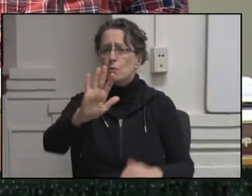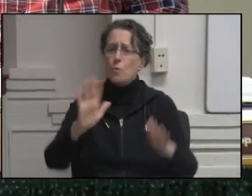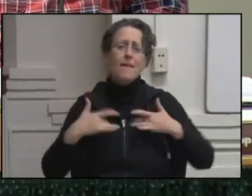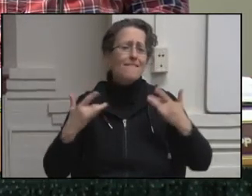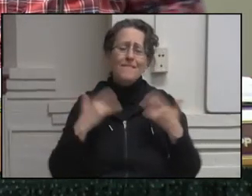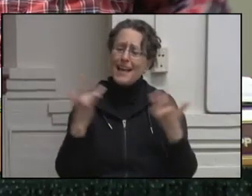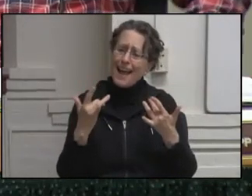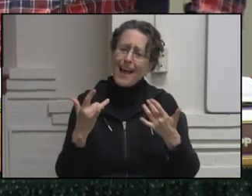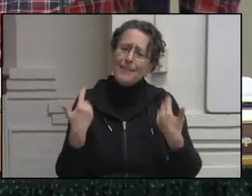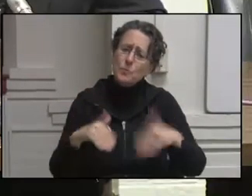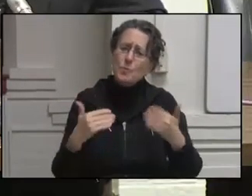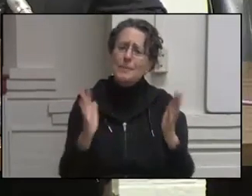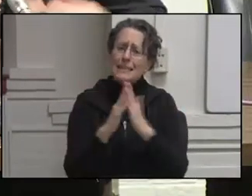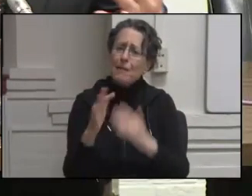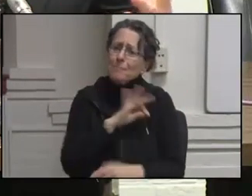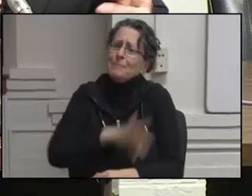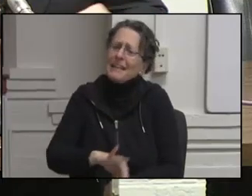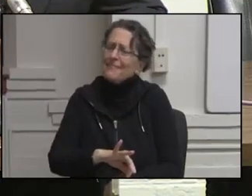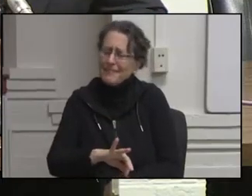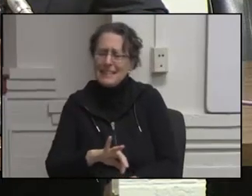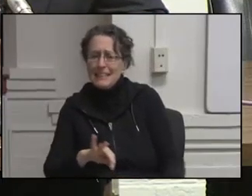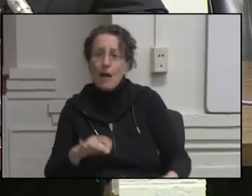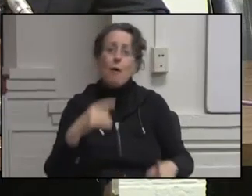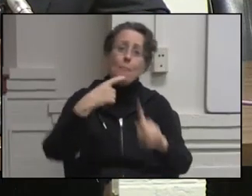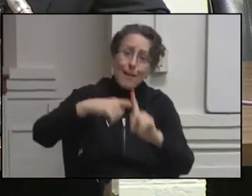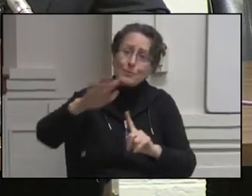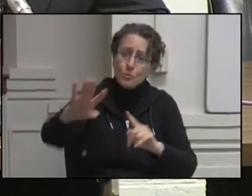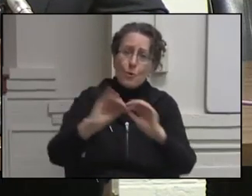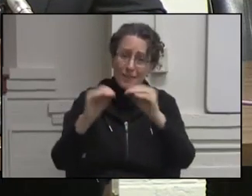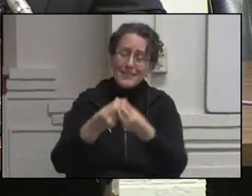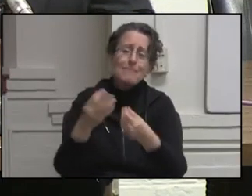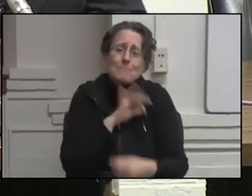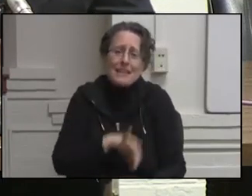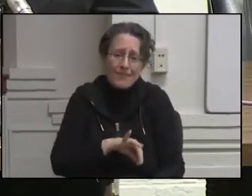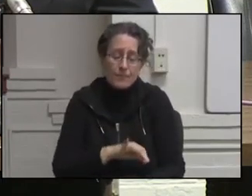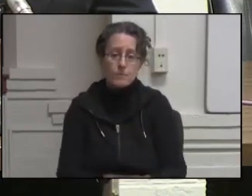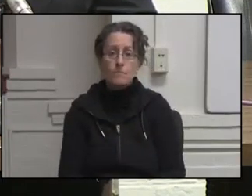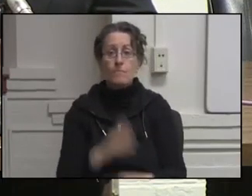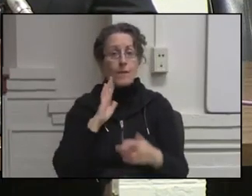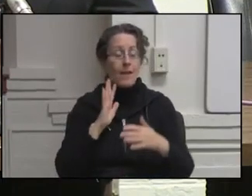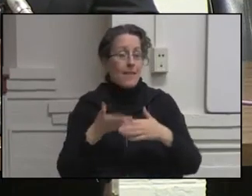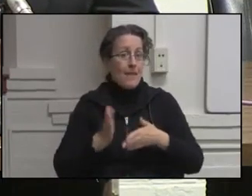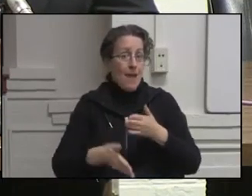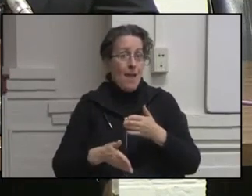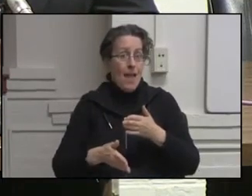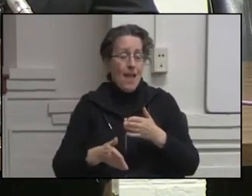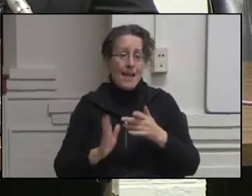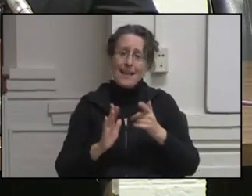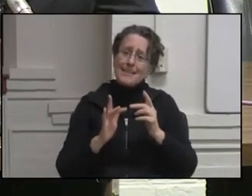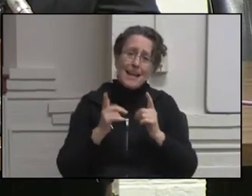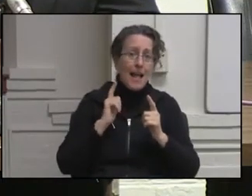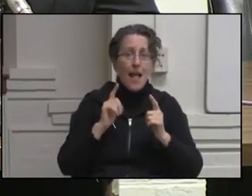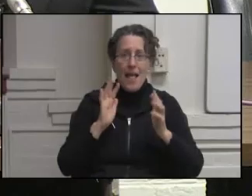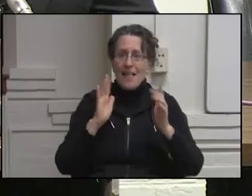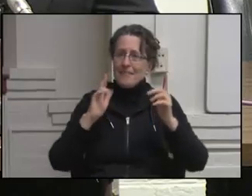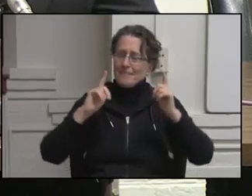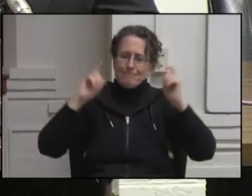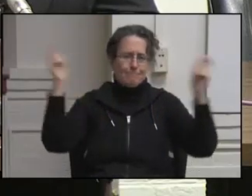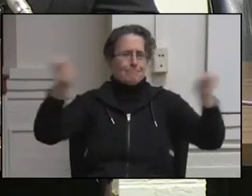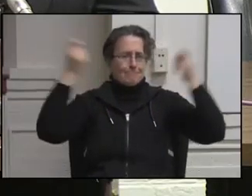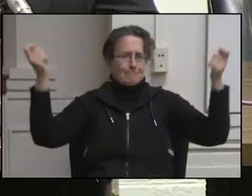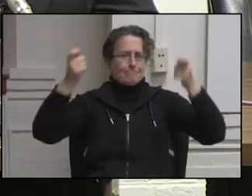So Saturday we have the capstone and the big celebration of the farmers. And I have